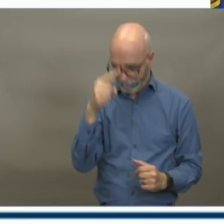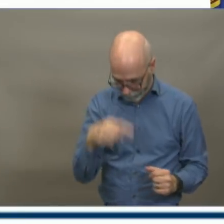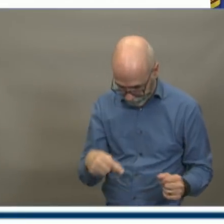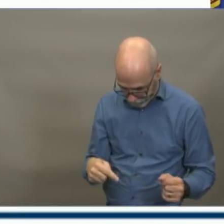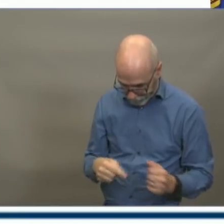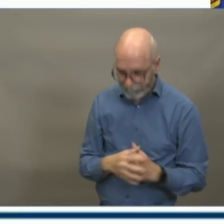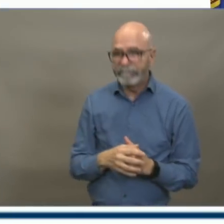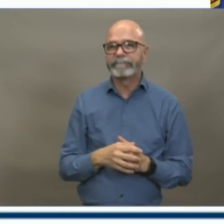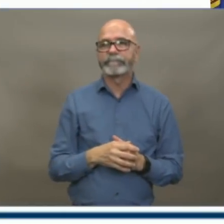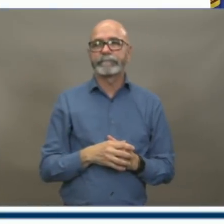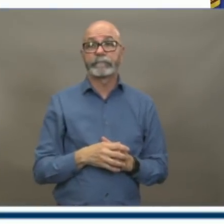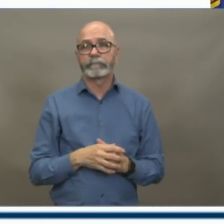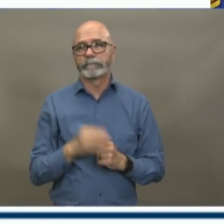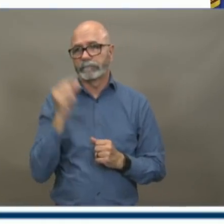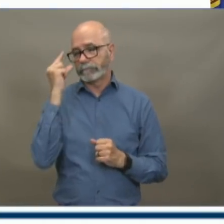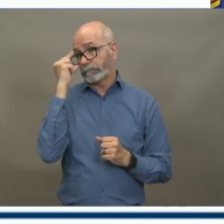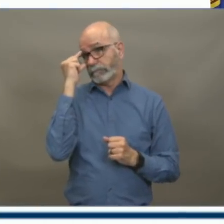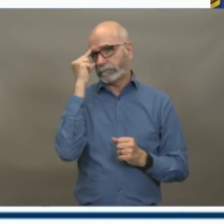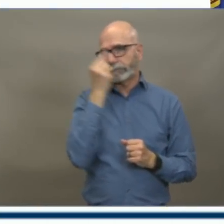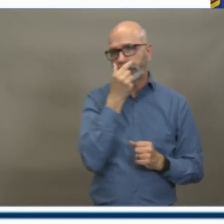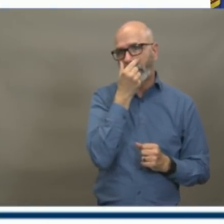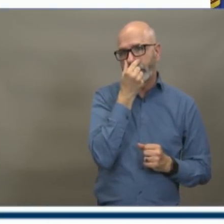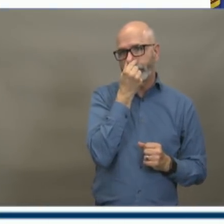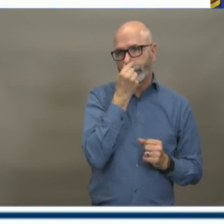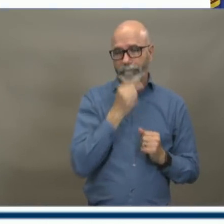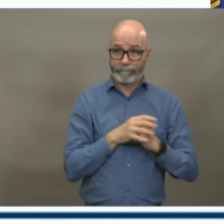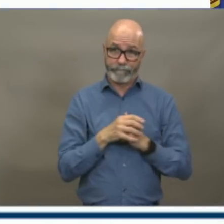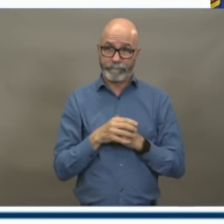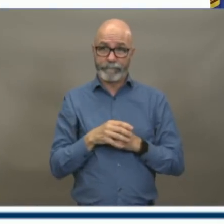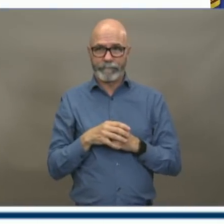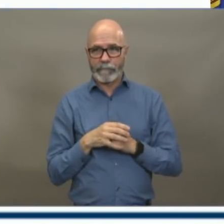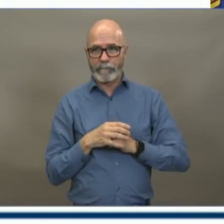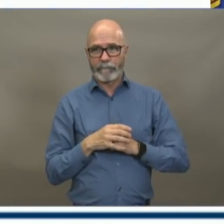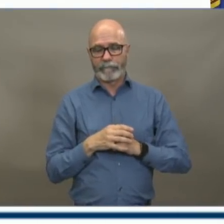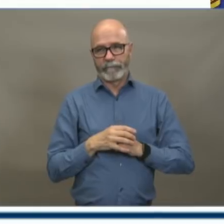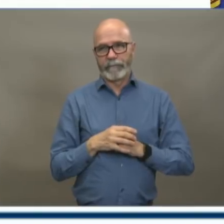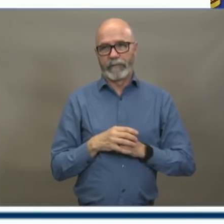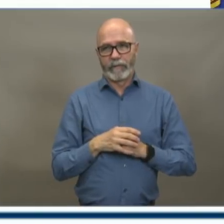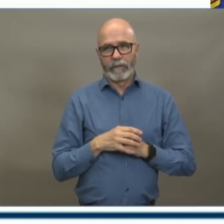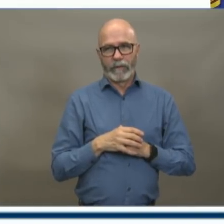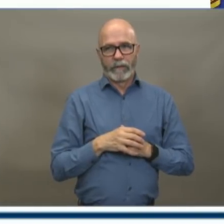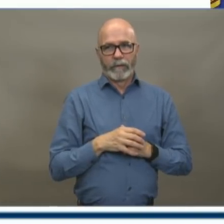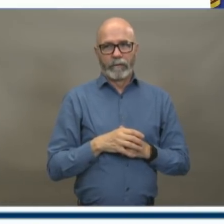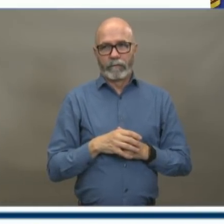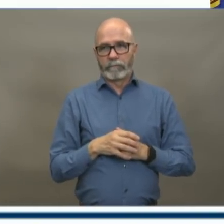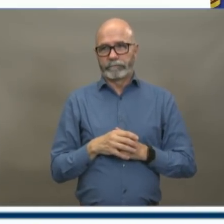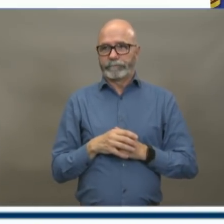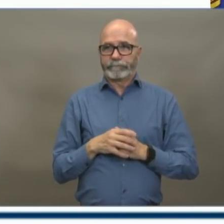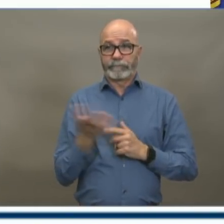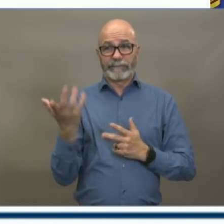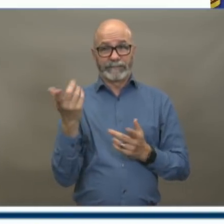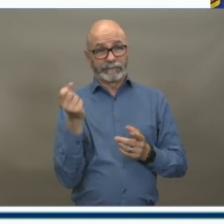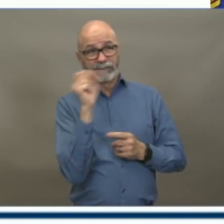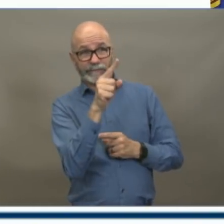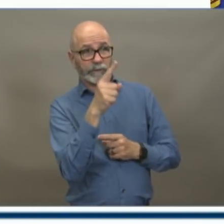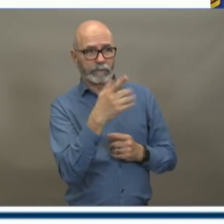want to ask you, how concerned are you that we aren't getting vaccines next week?